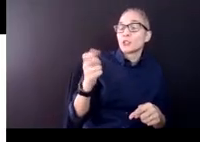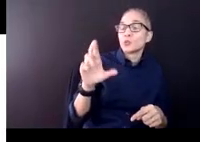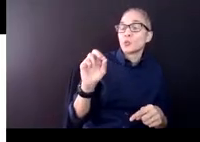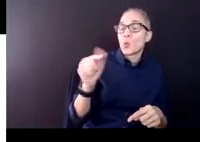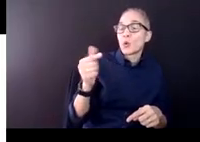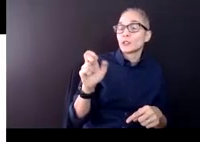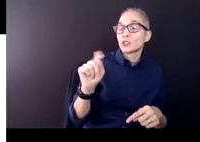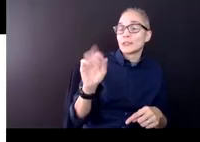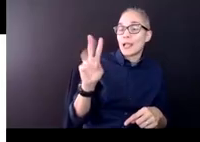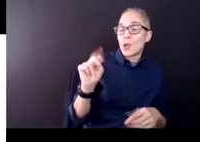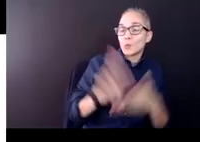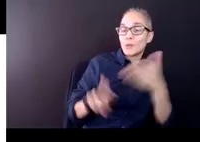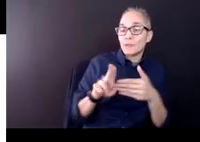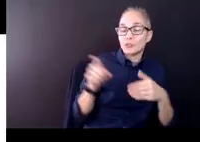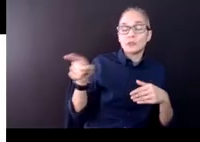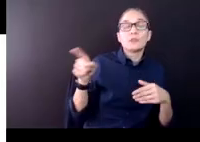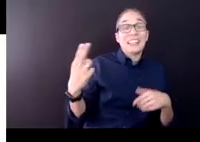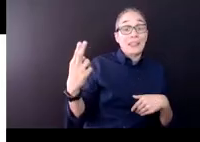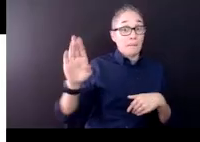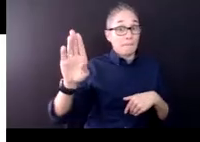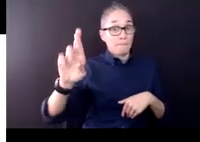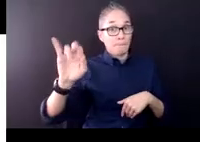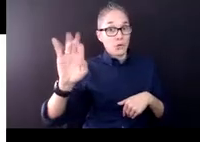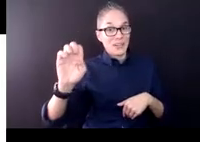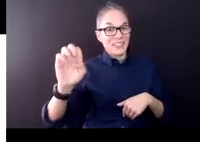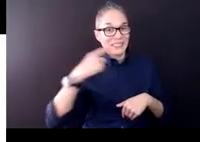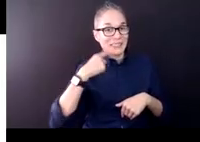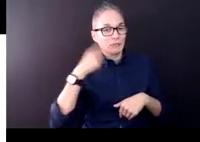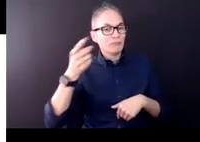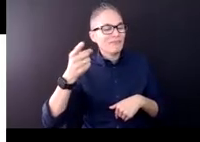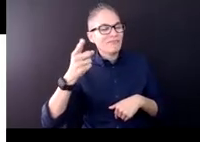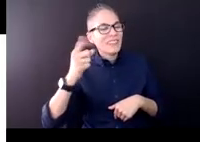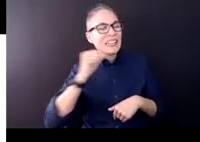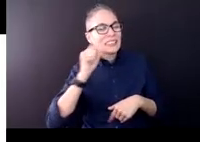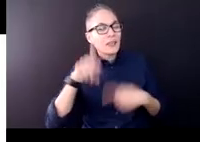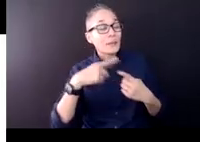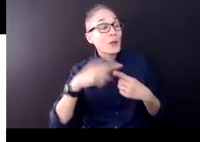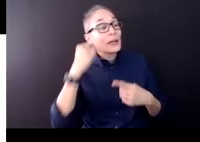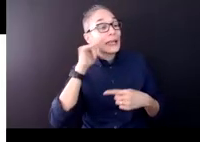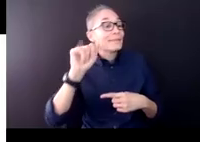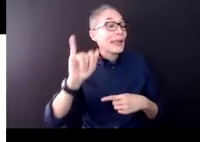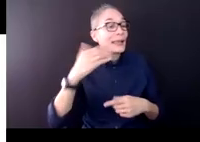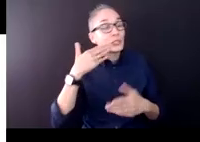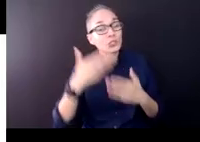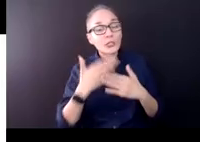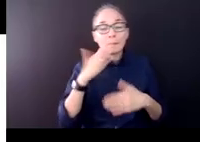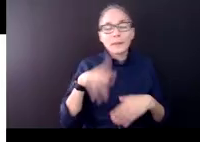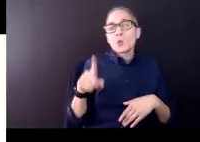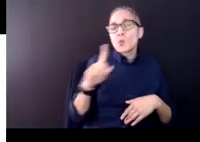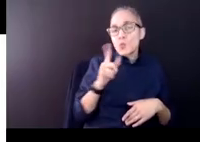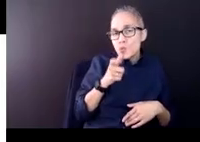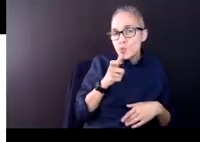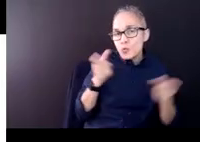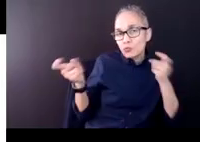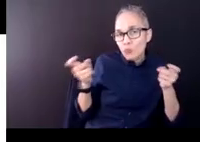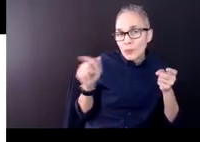ago. And he said that the question isn't whether AI is good or bad, it's who controls it and who